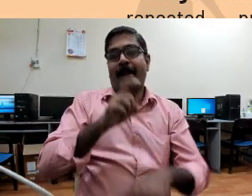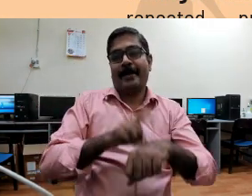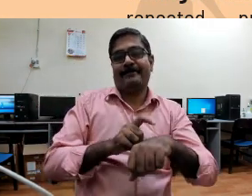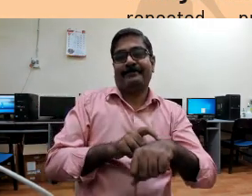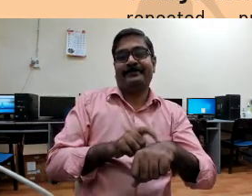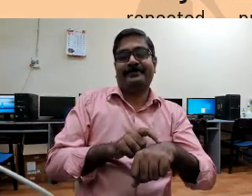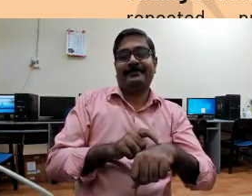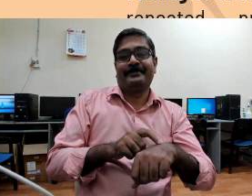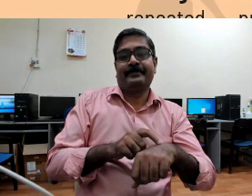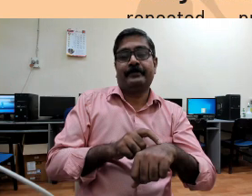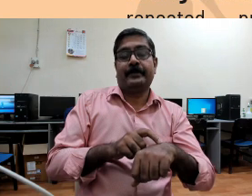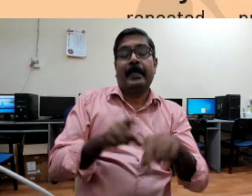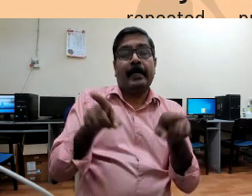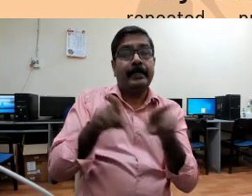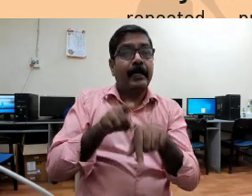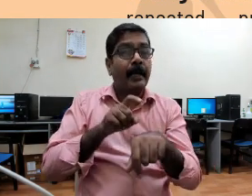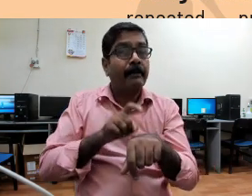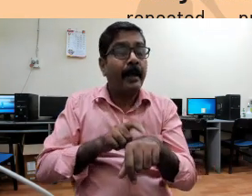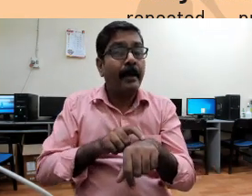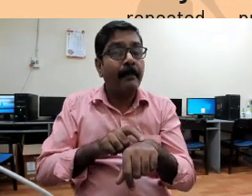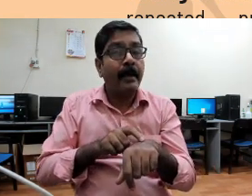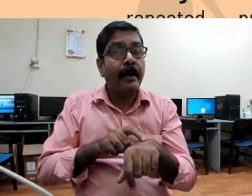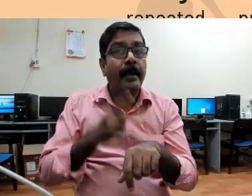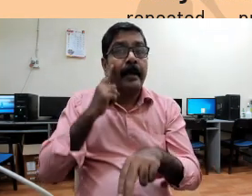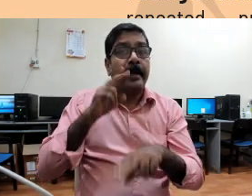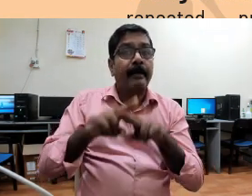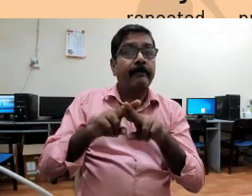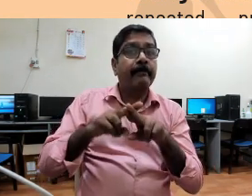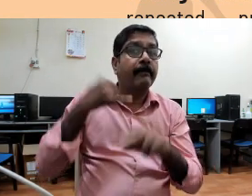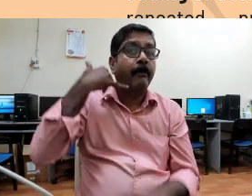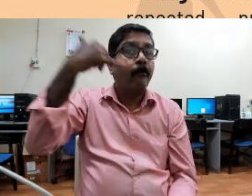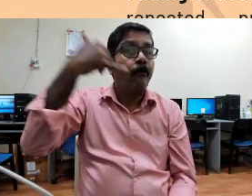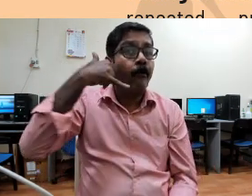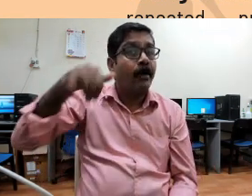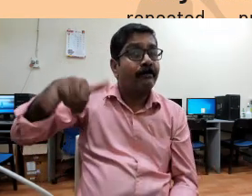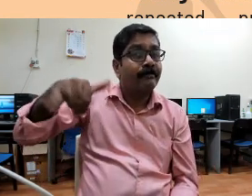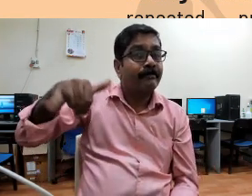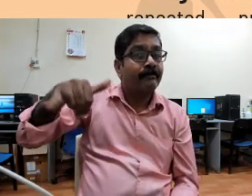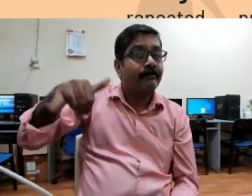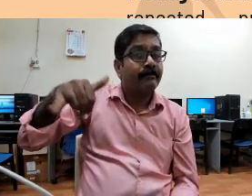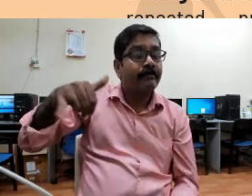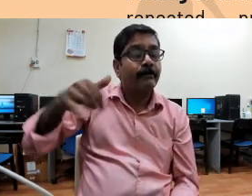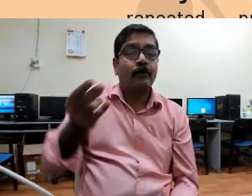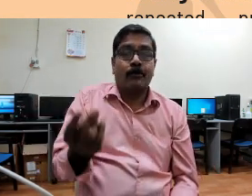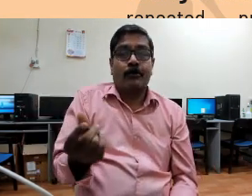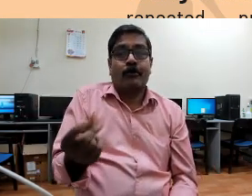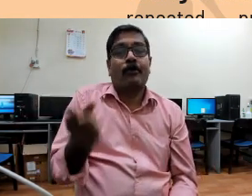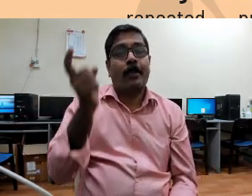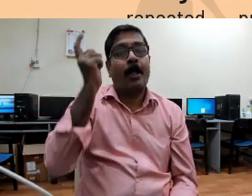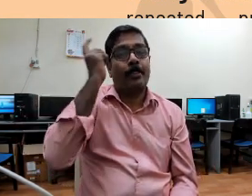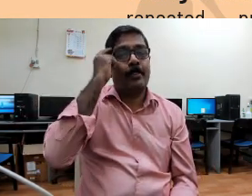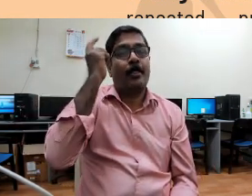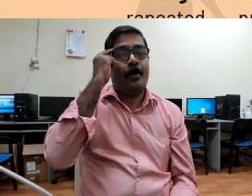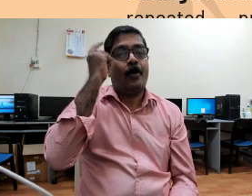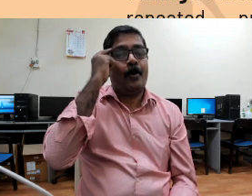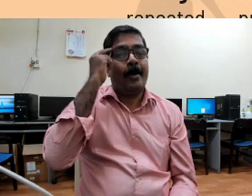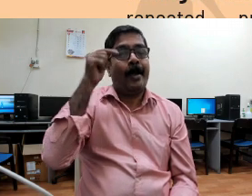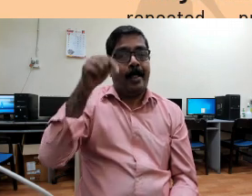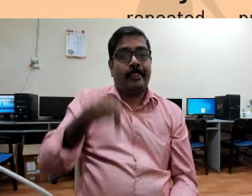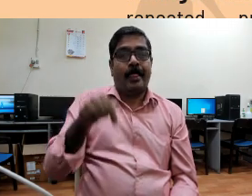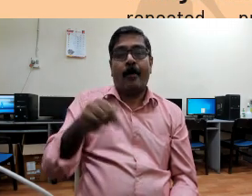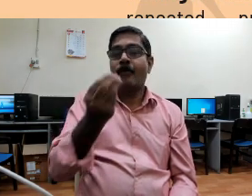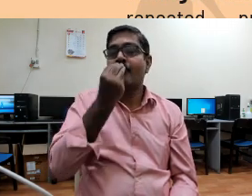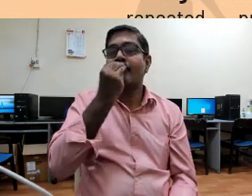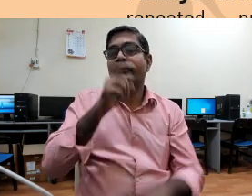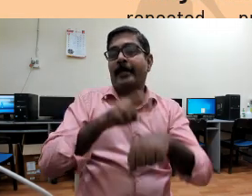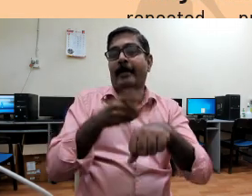example, if the dog salivate on the sound of the bell, it is generalization. If they salivate